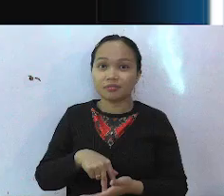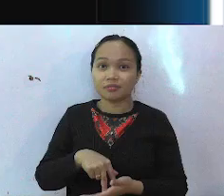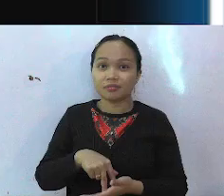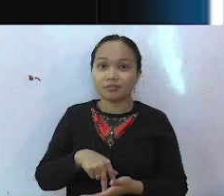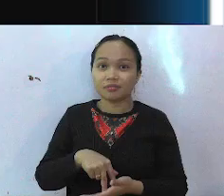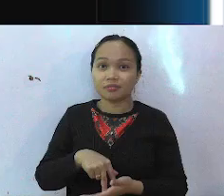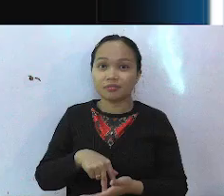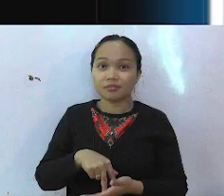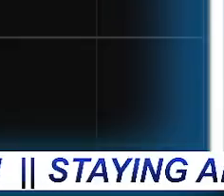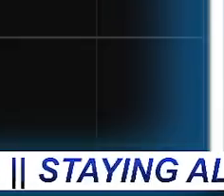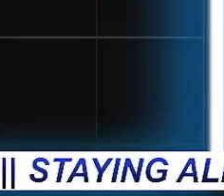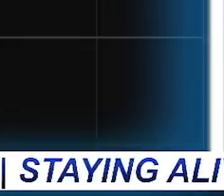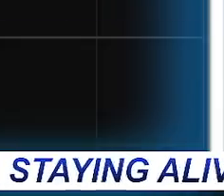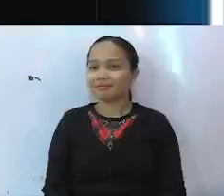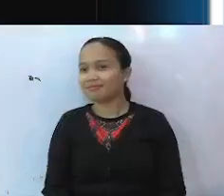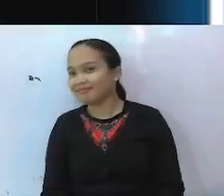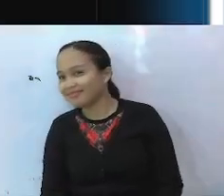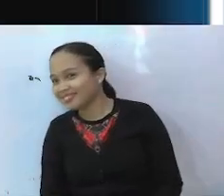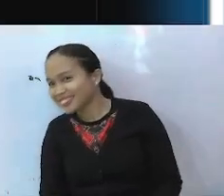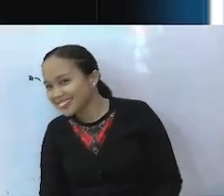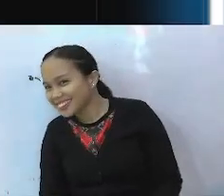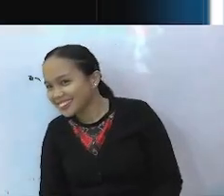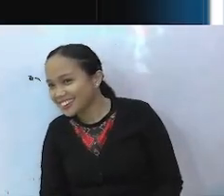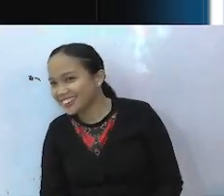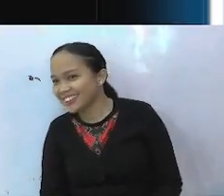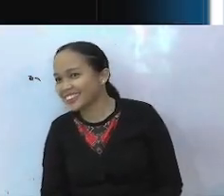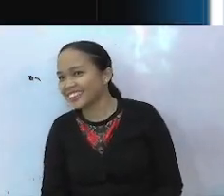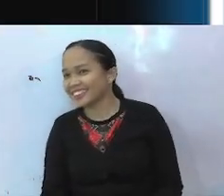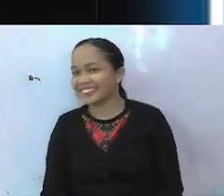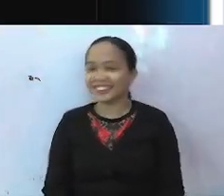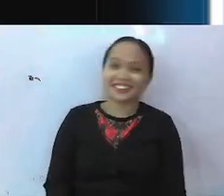pick. 2023.